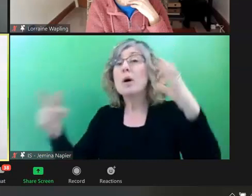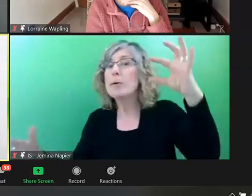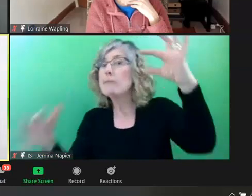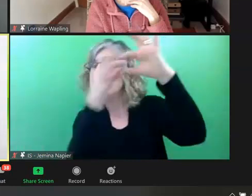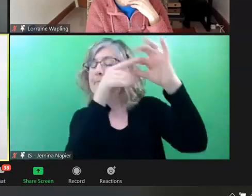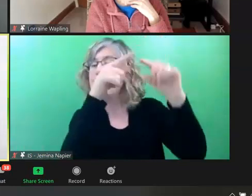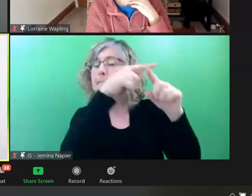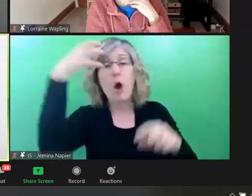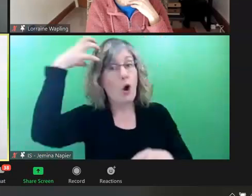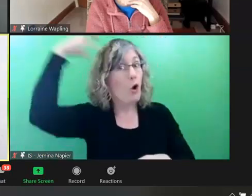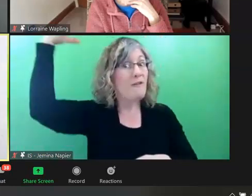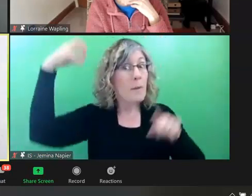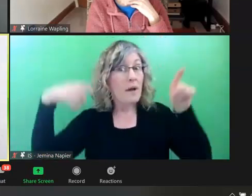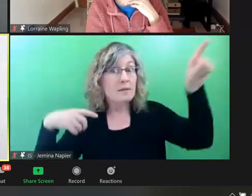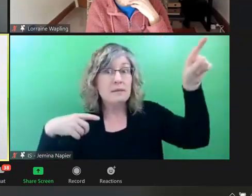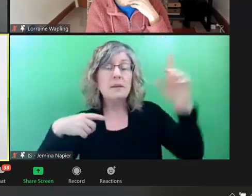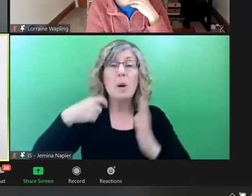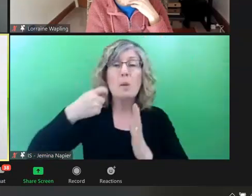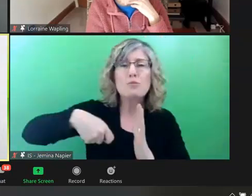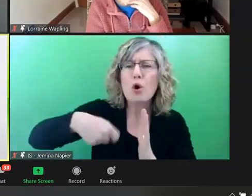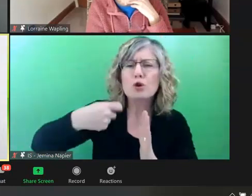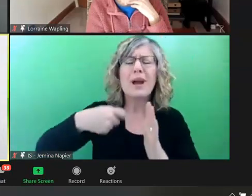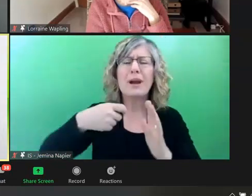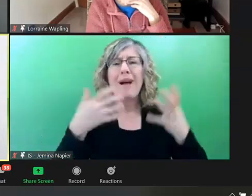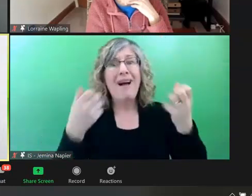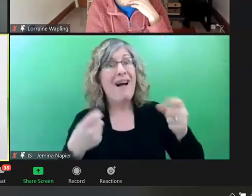projects which can help the of parents.